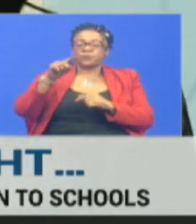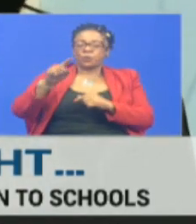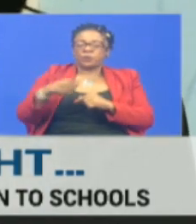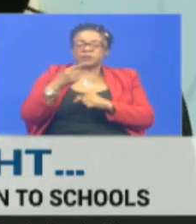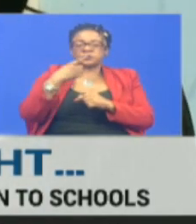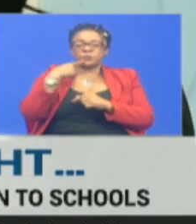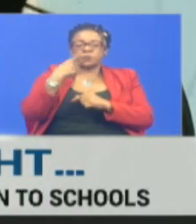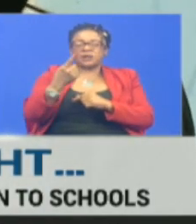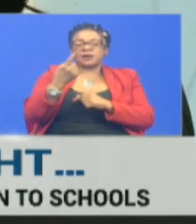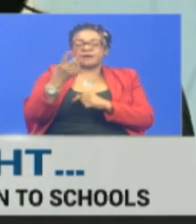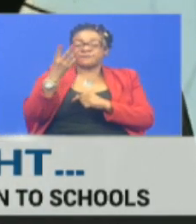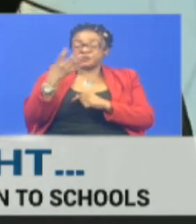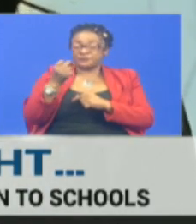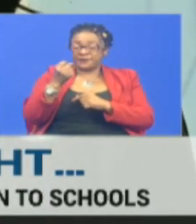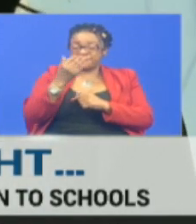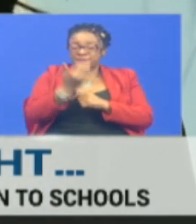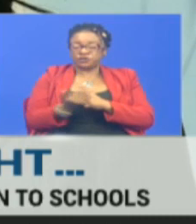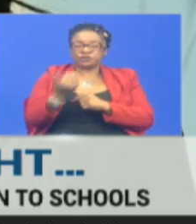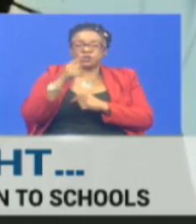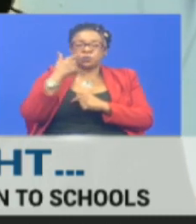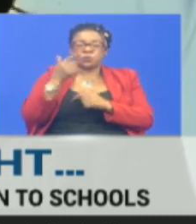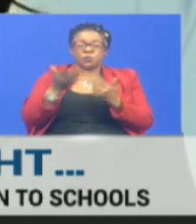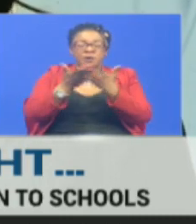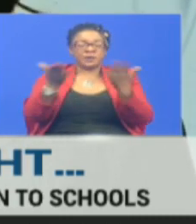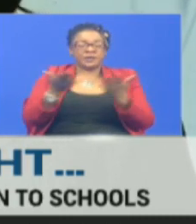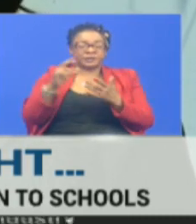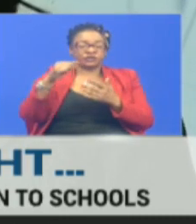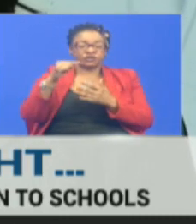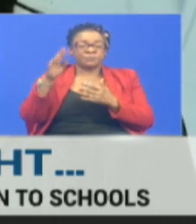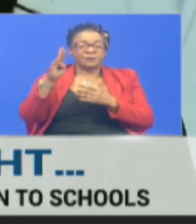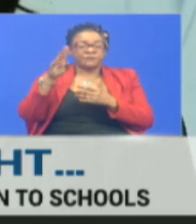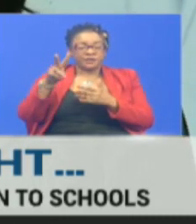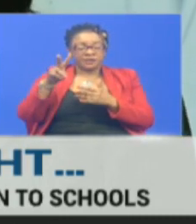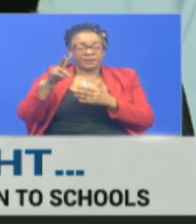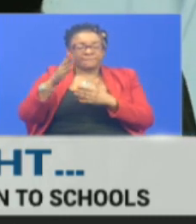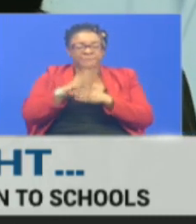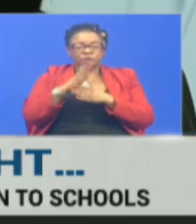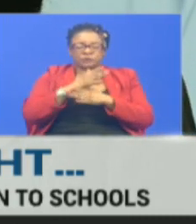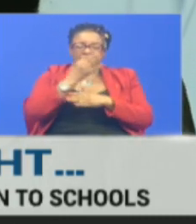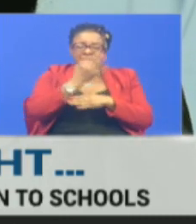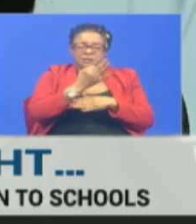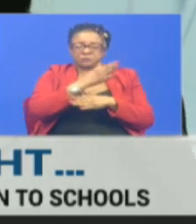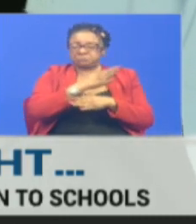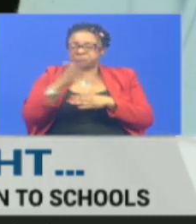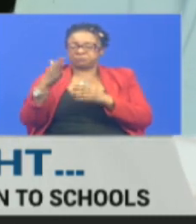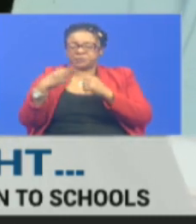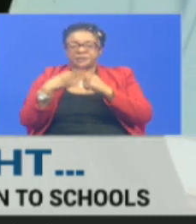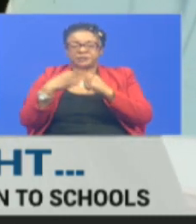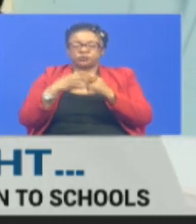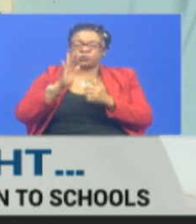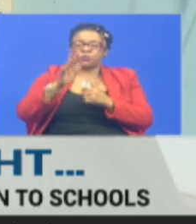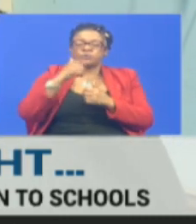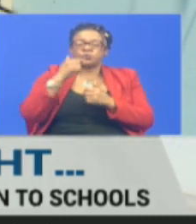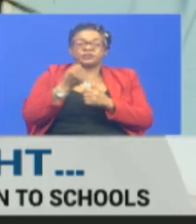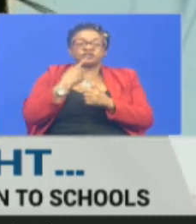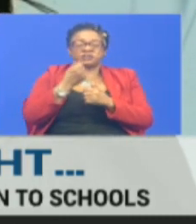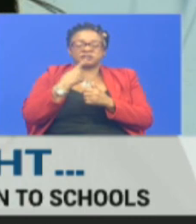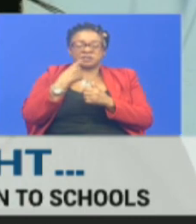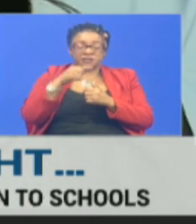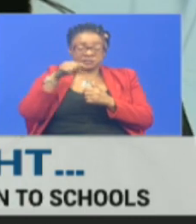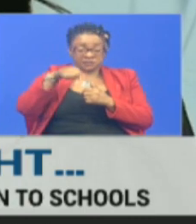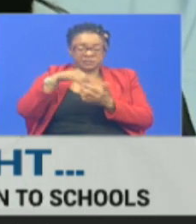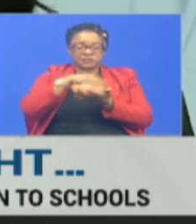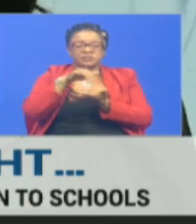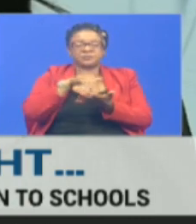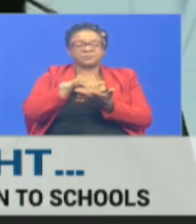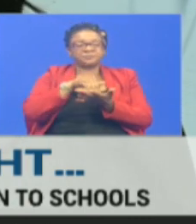1,145 cases of children received at the Gender Violence Recovery Center between March and August are just those who are treated at the Gender Violence Recovery